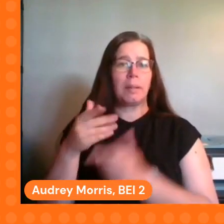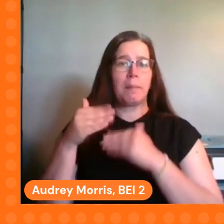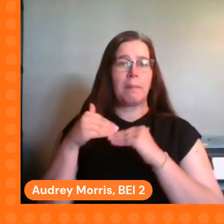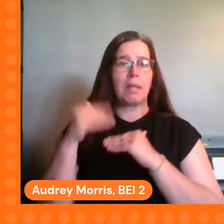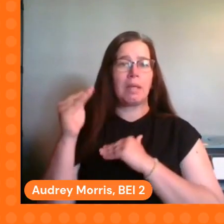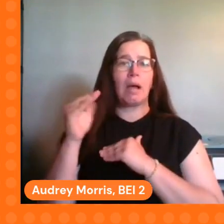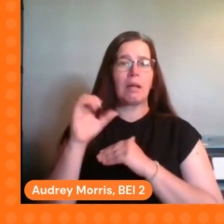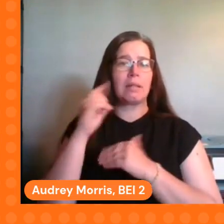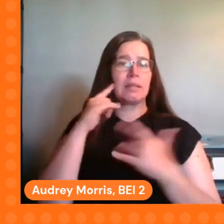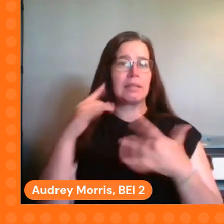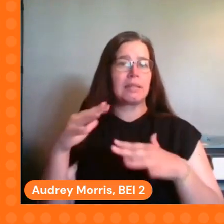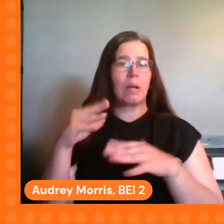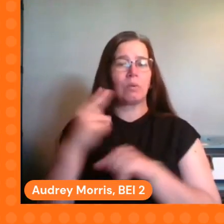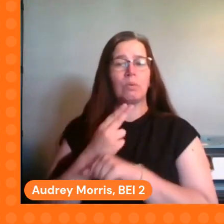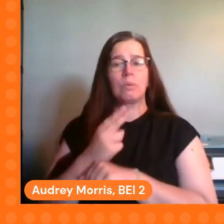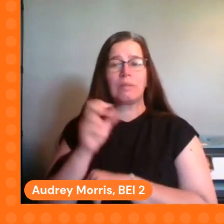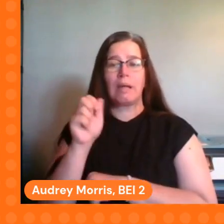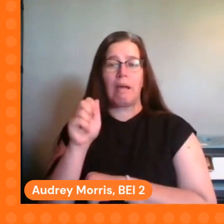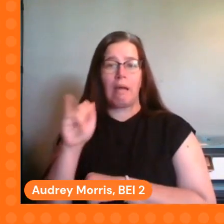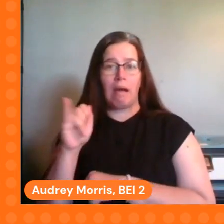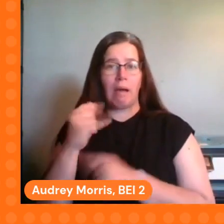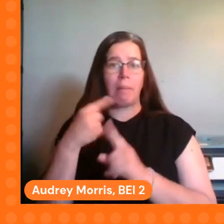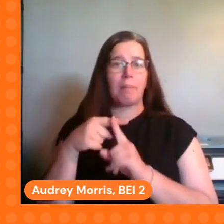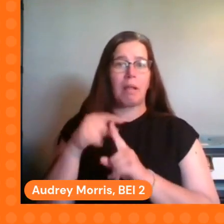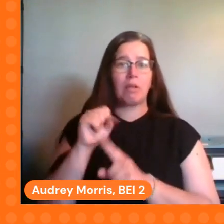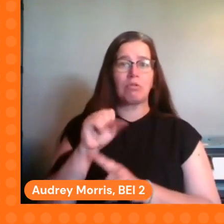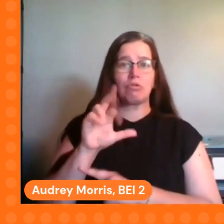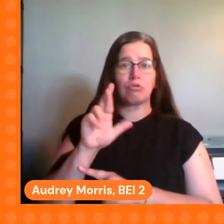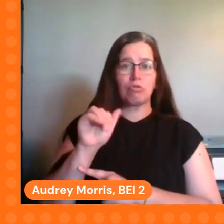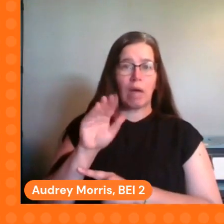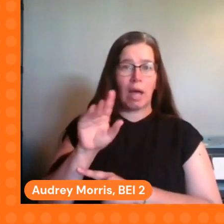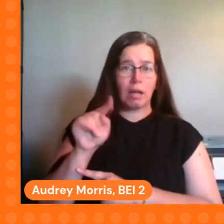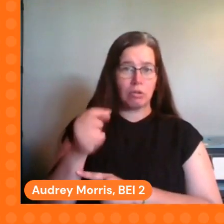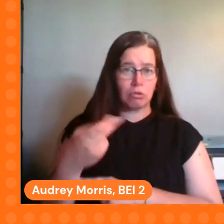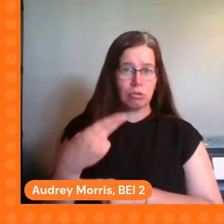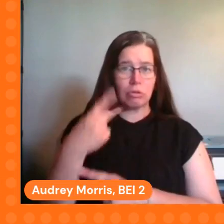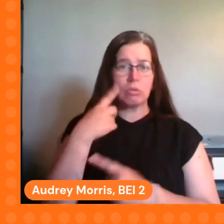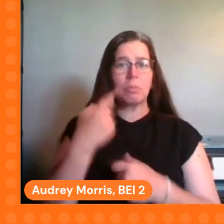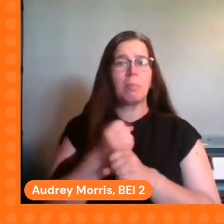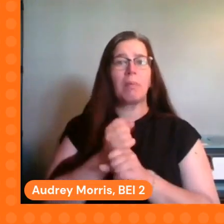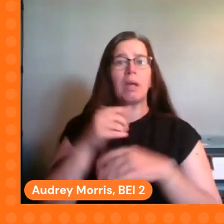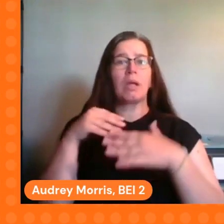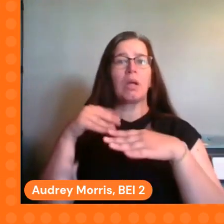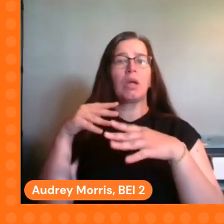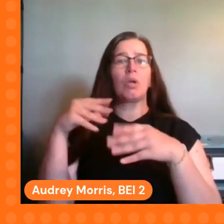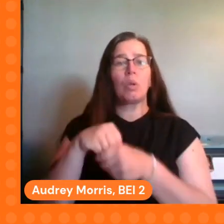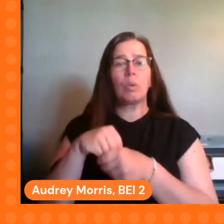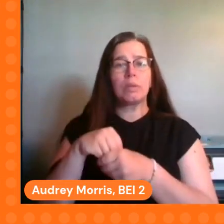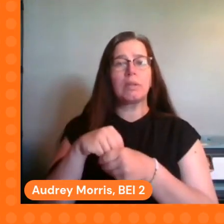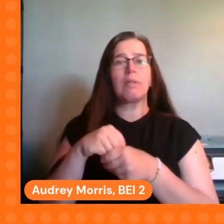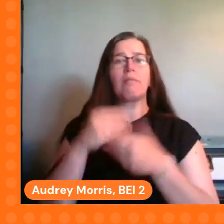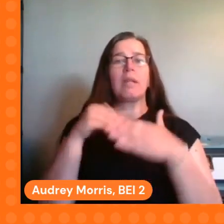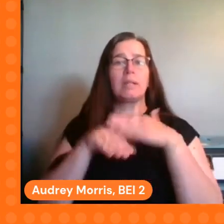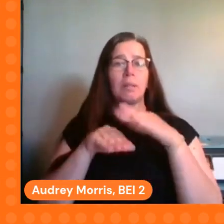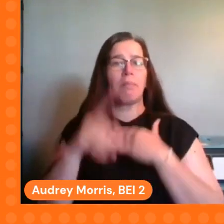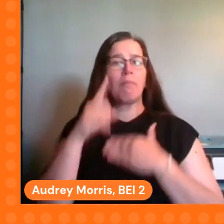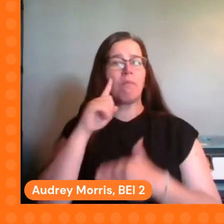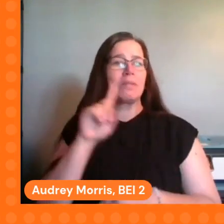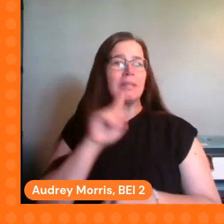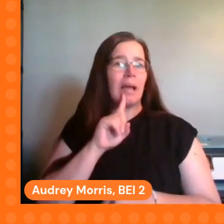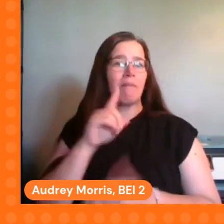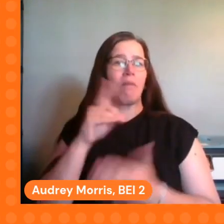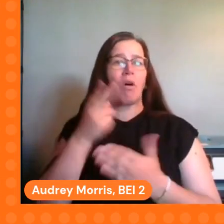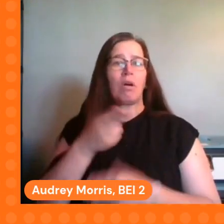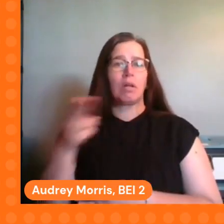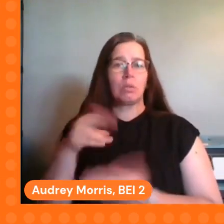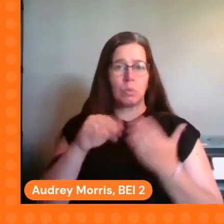uses Scratch and AI-powered tools to create inclusive and accessible coding experiences for deaf and hard of hearing